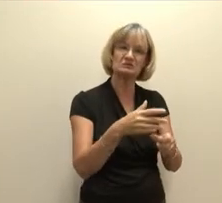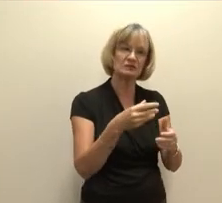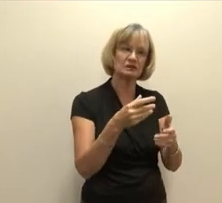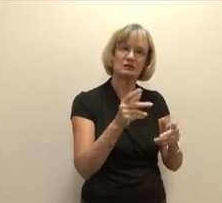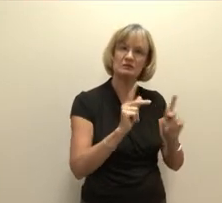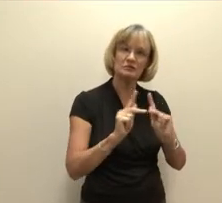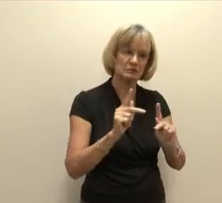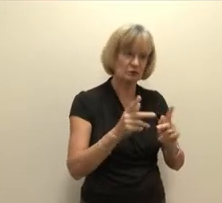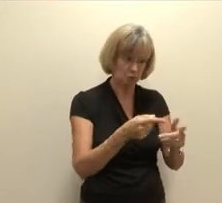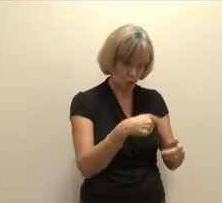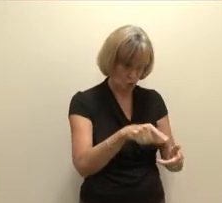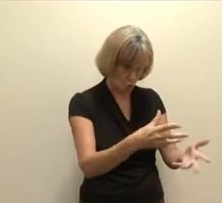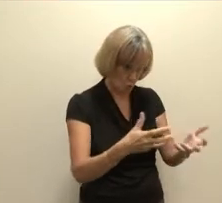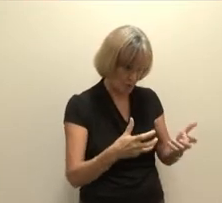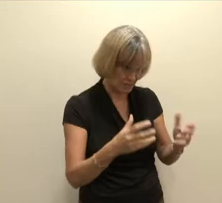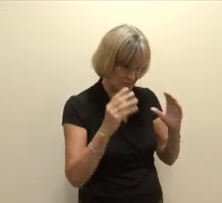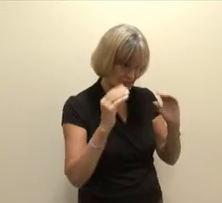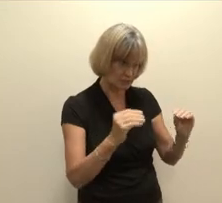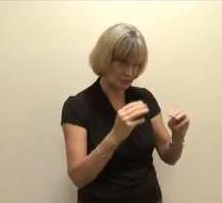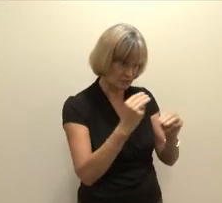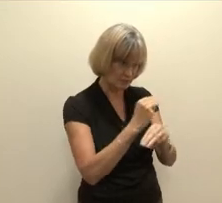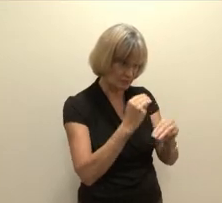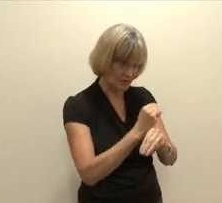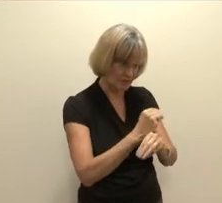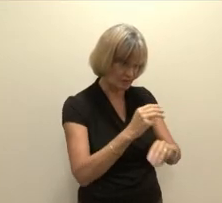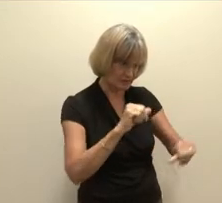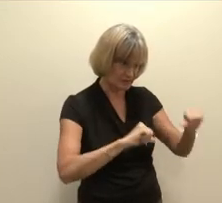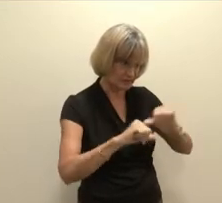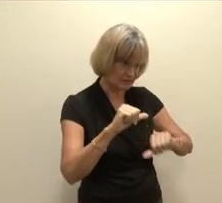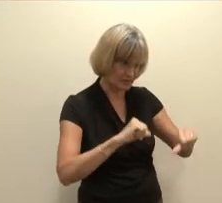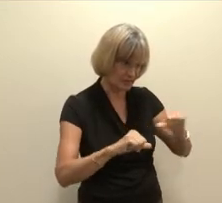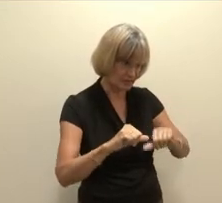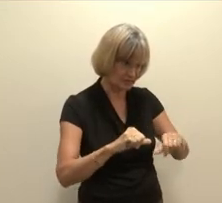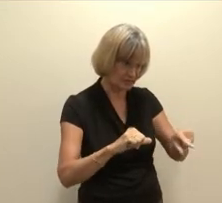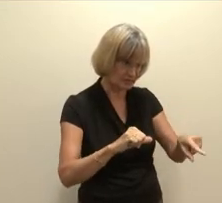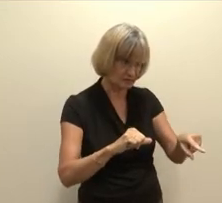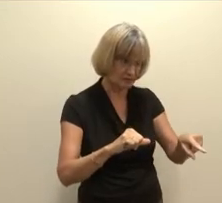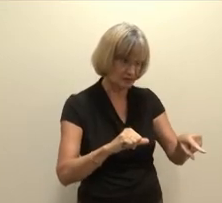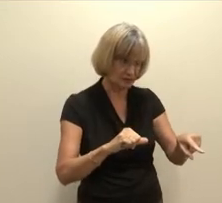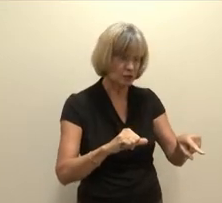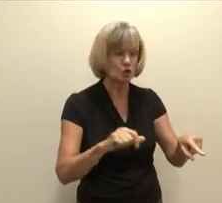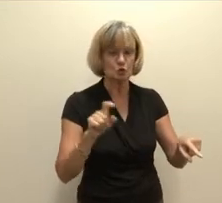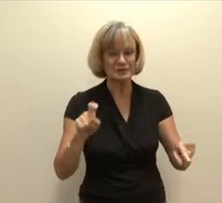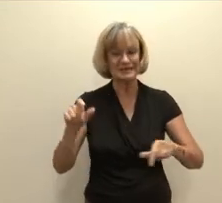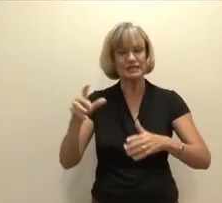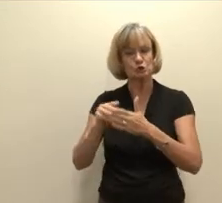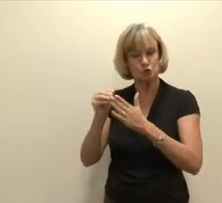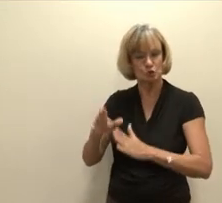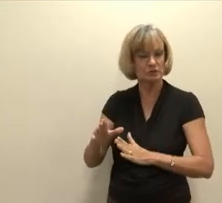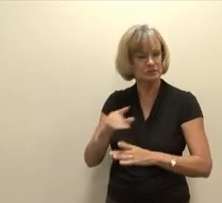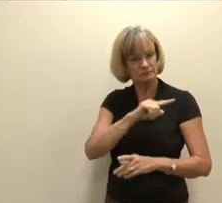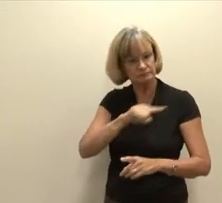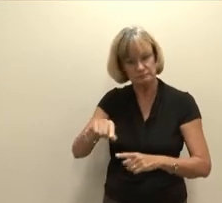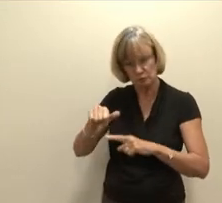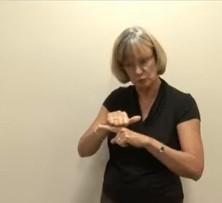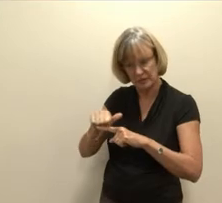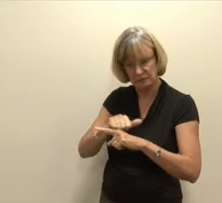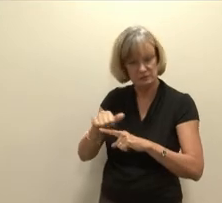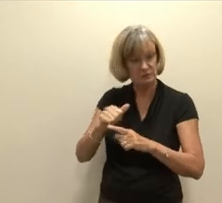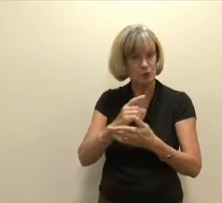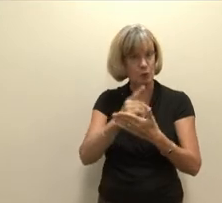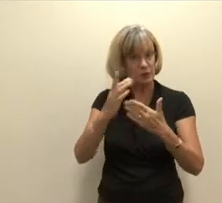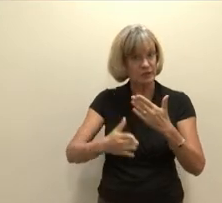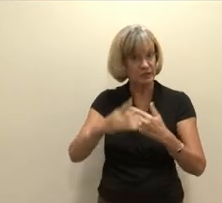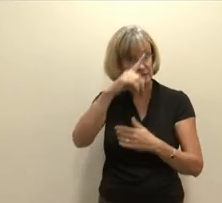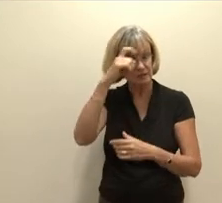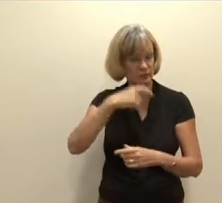who wanted to learn how to teach math and science. What they didn't have was students to practice on. So every weekend and every summer, I went